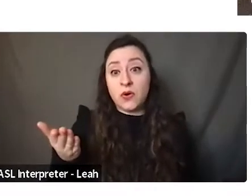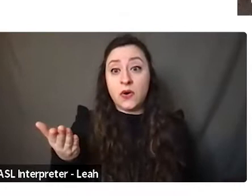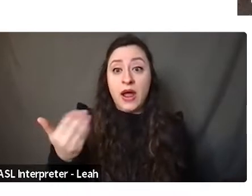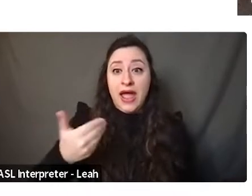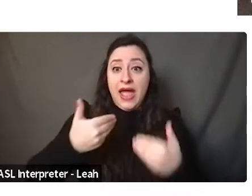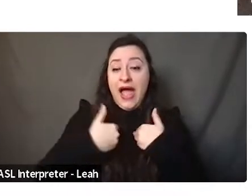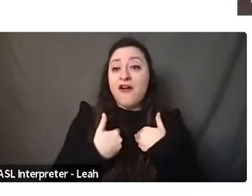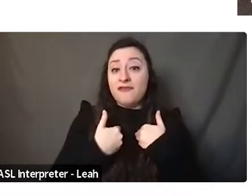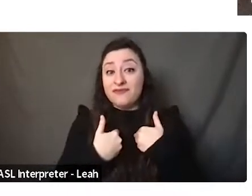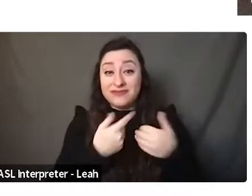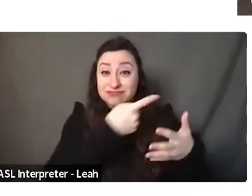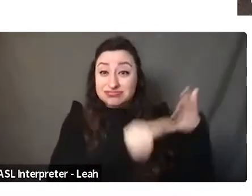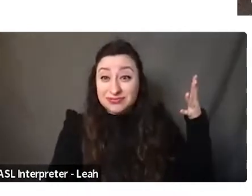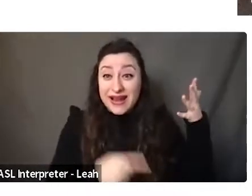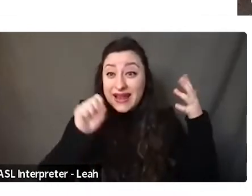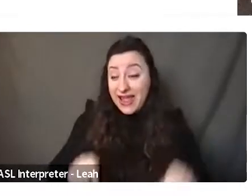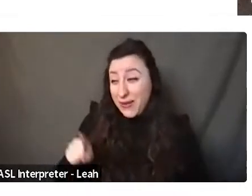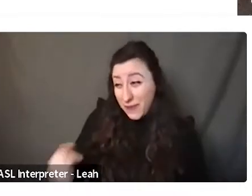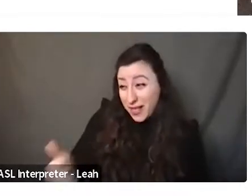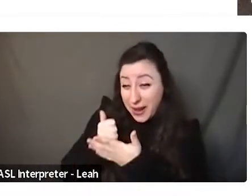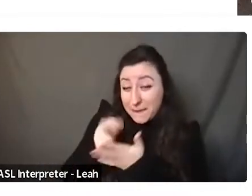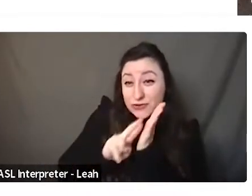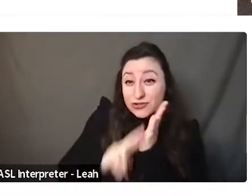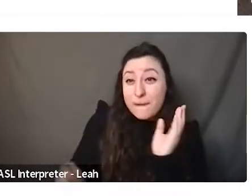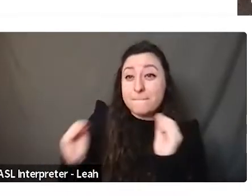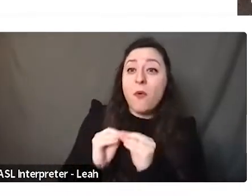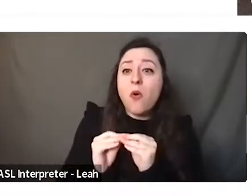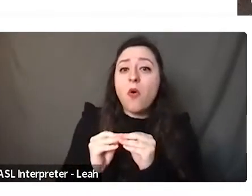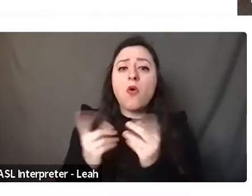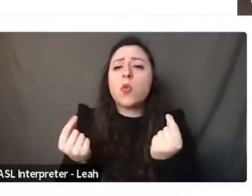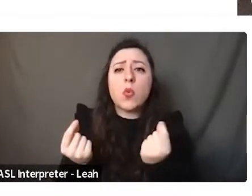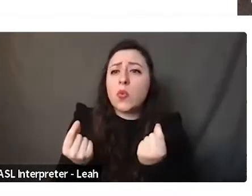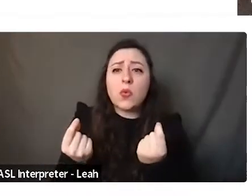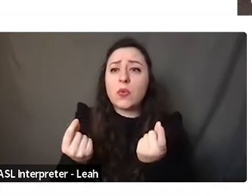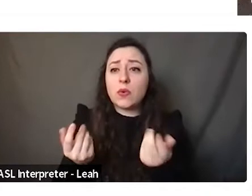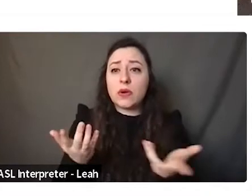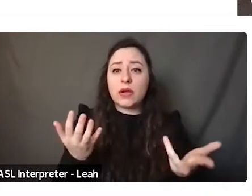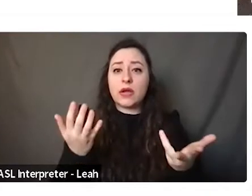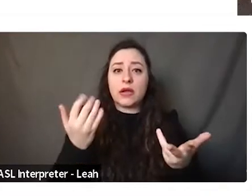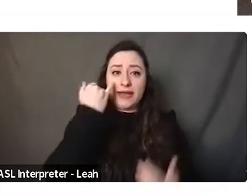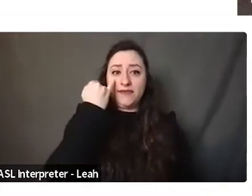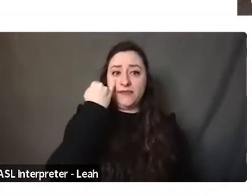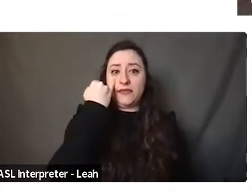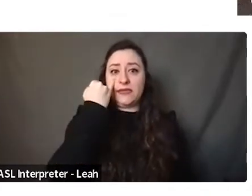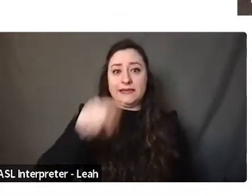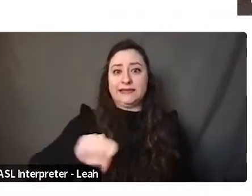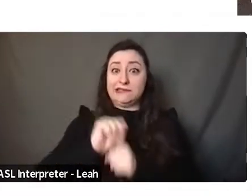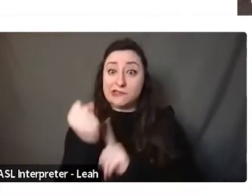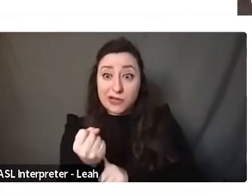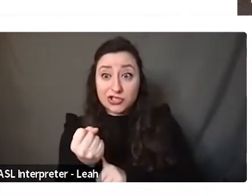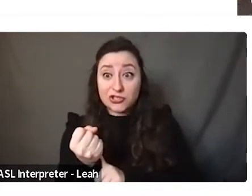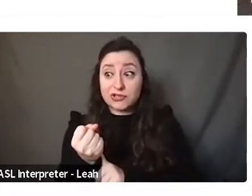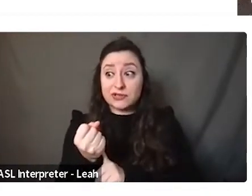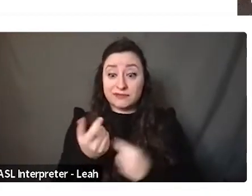have all this, can you help us research additionally, what would you do if this is the situation and brands